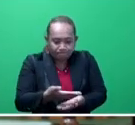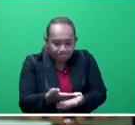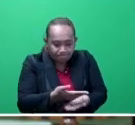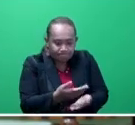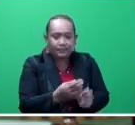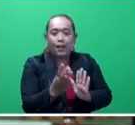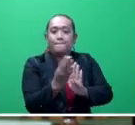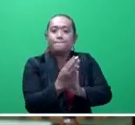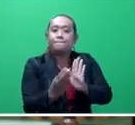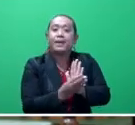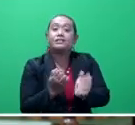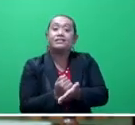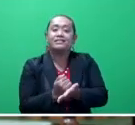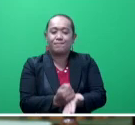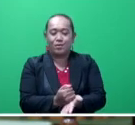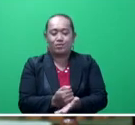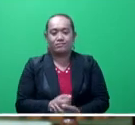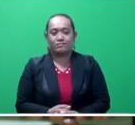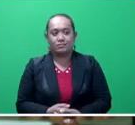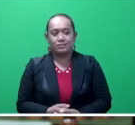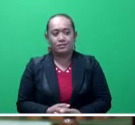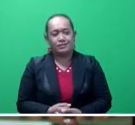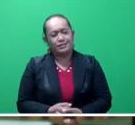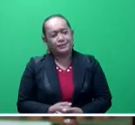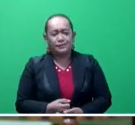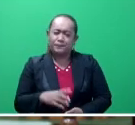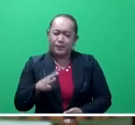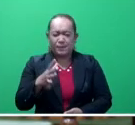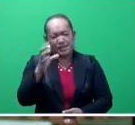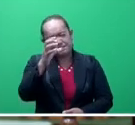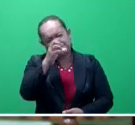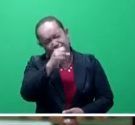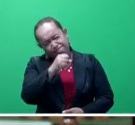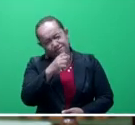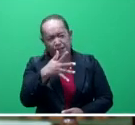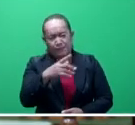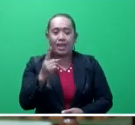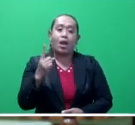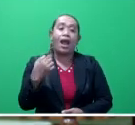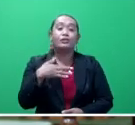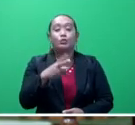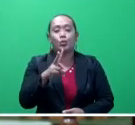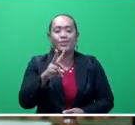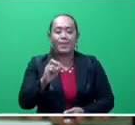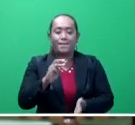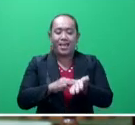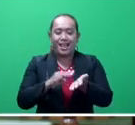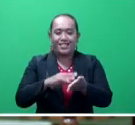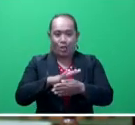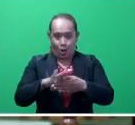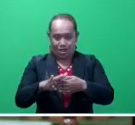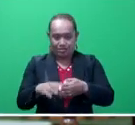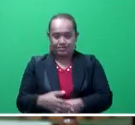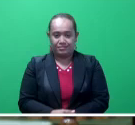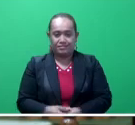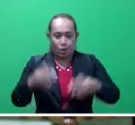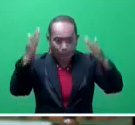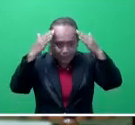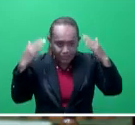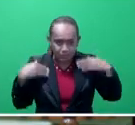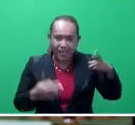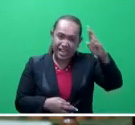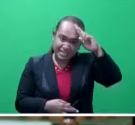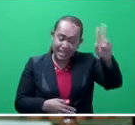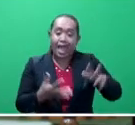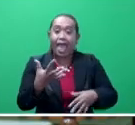support, conservatively estimated at approximately $120 million. Mr. Speaker, sir, the COVID